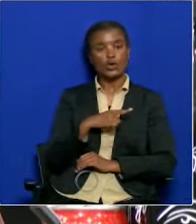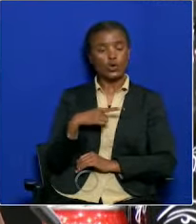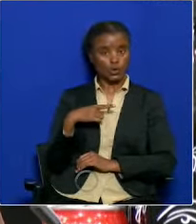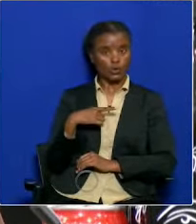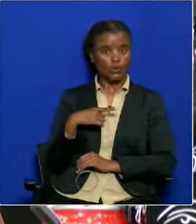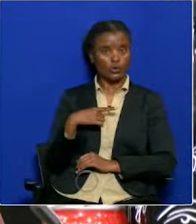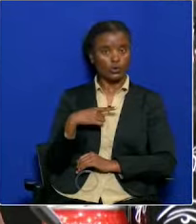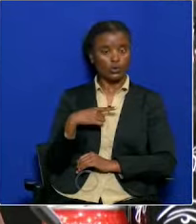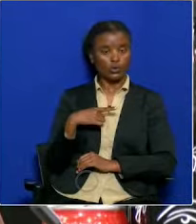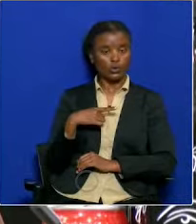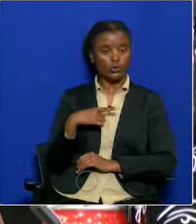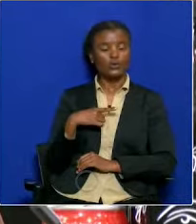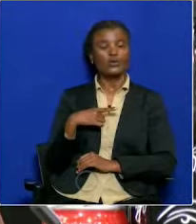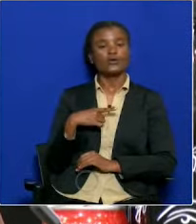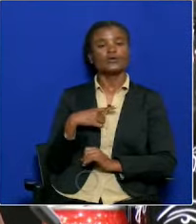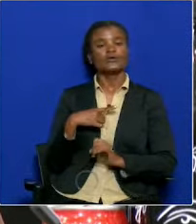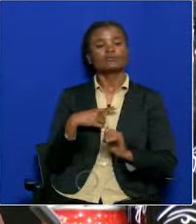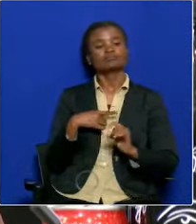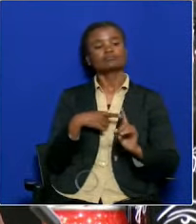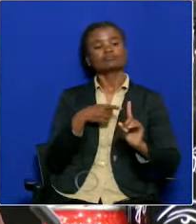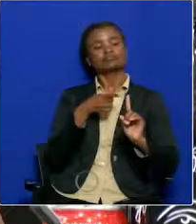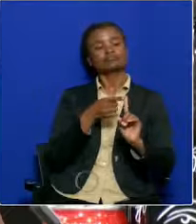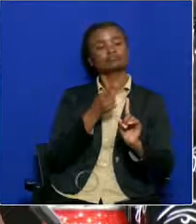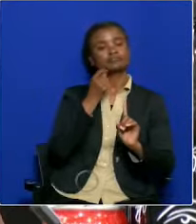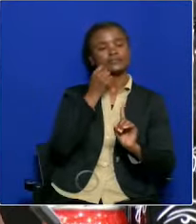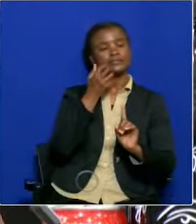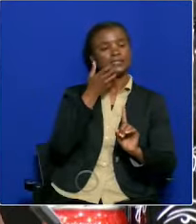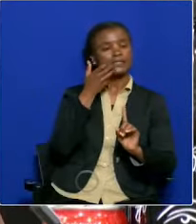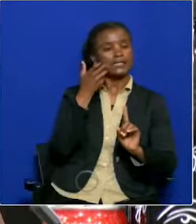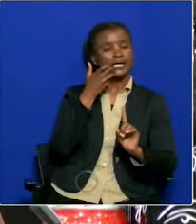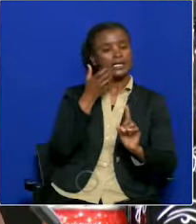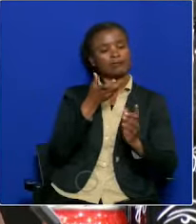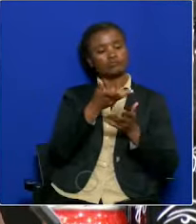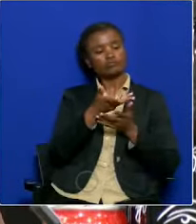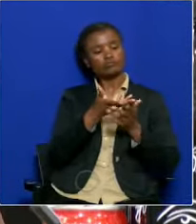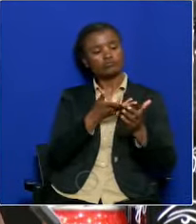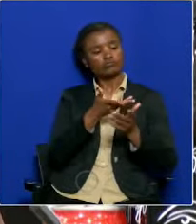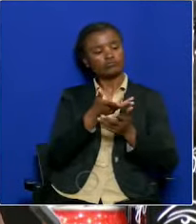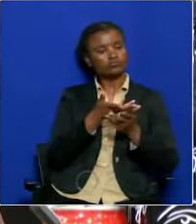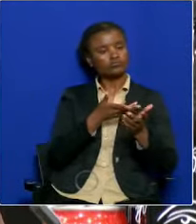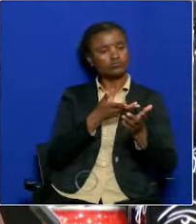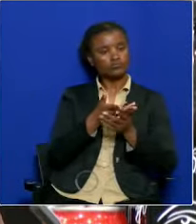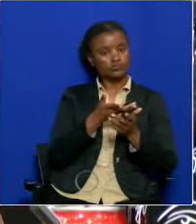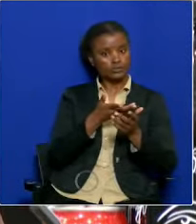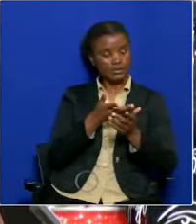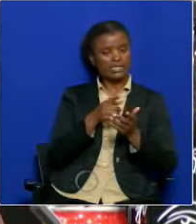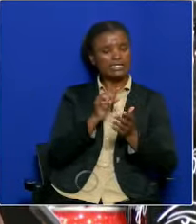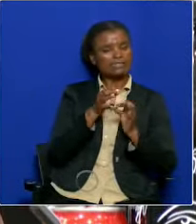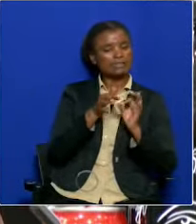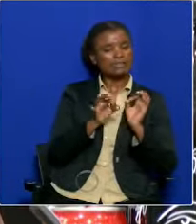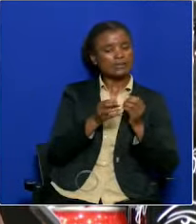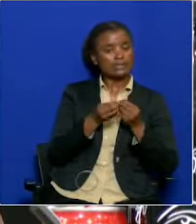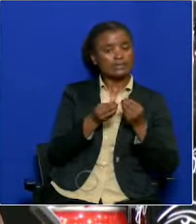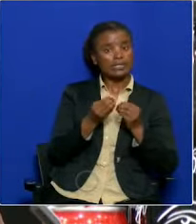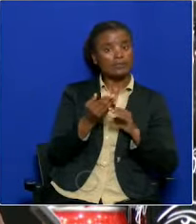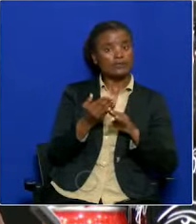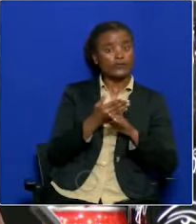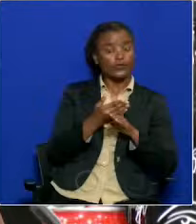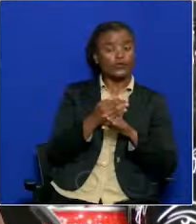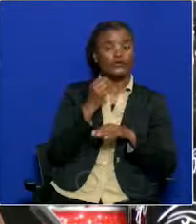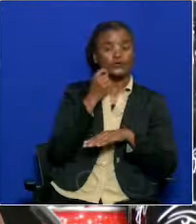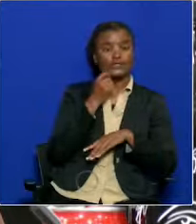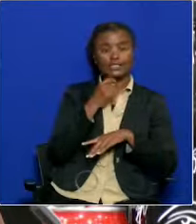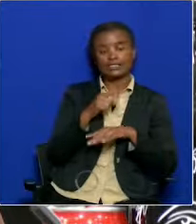to Mr. Matlala, particularly about simple things. For example, you said on the 31st of December,